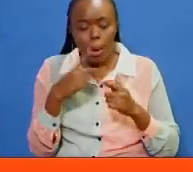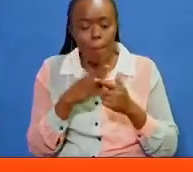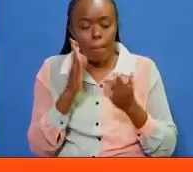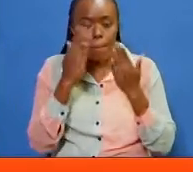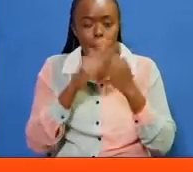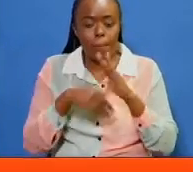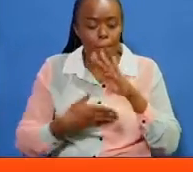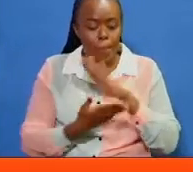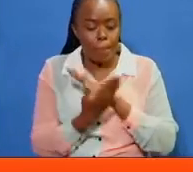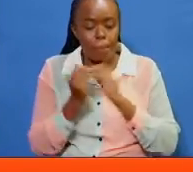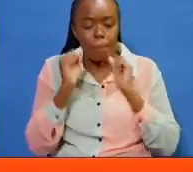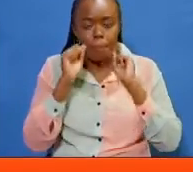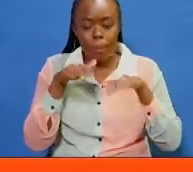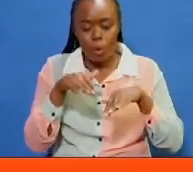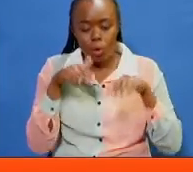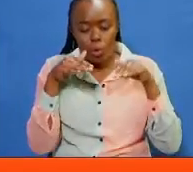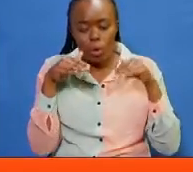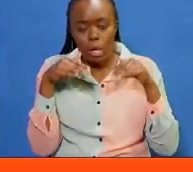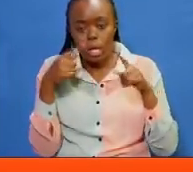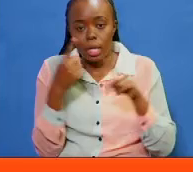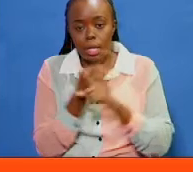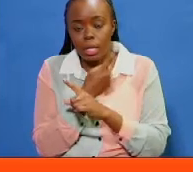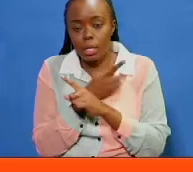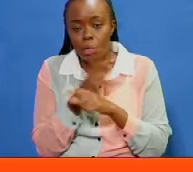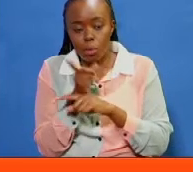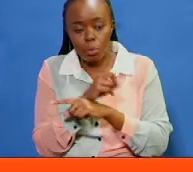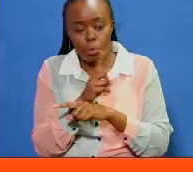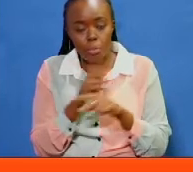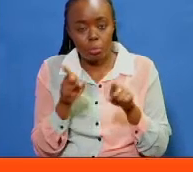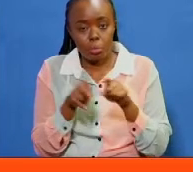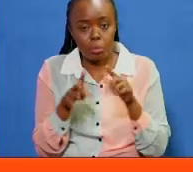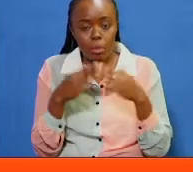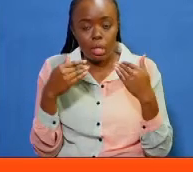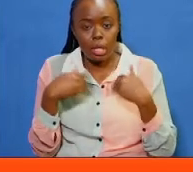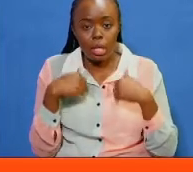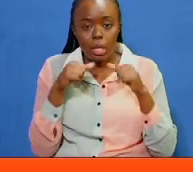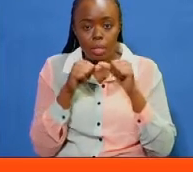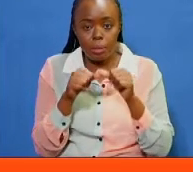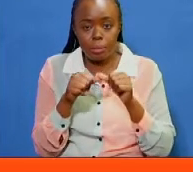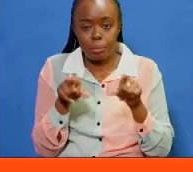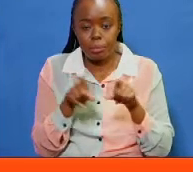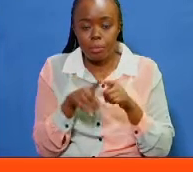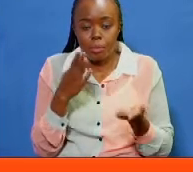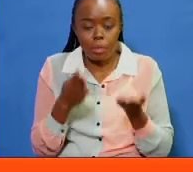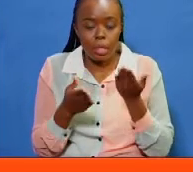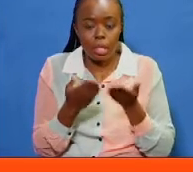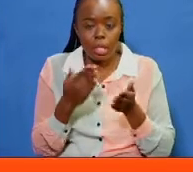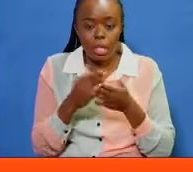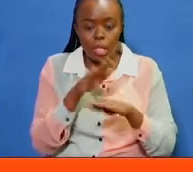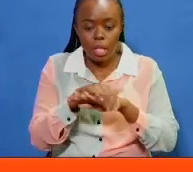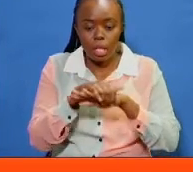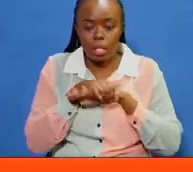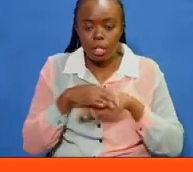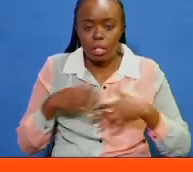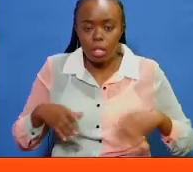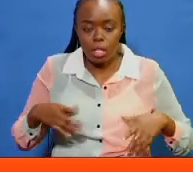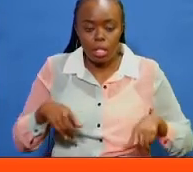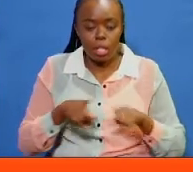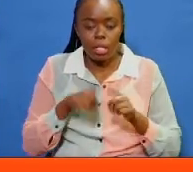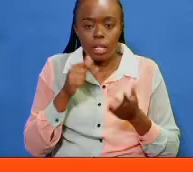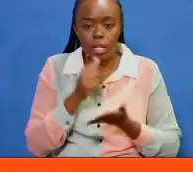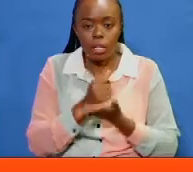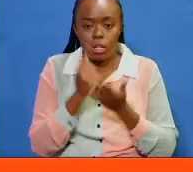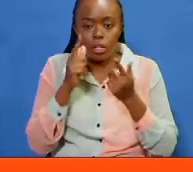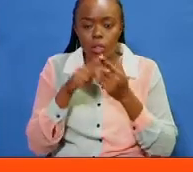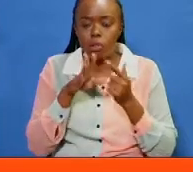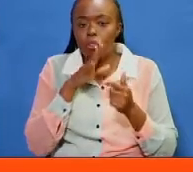has been forced to wait for several hours to get the vaccine. He, however, called on the residents to volunteer to